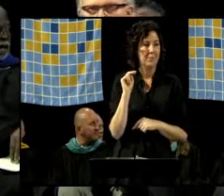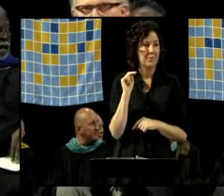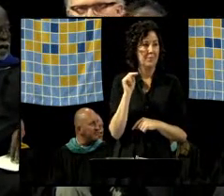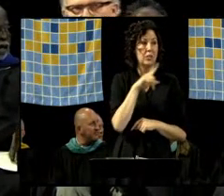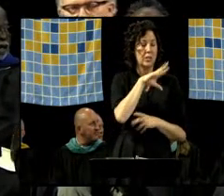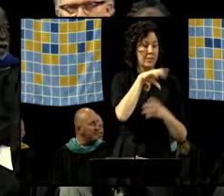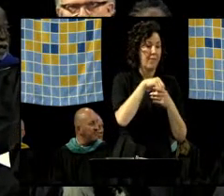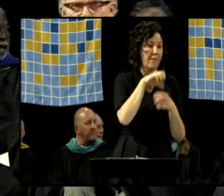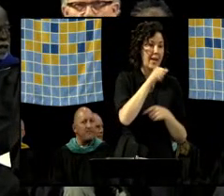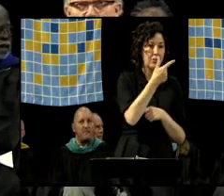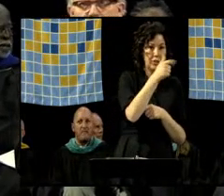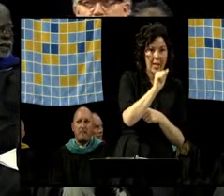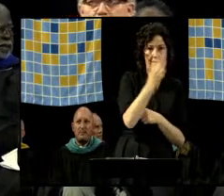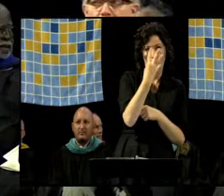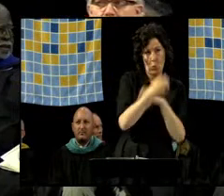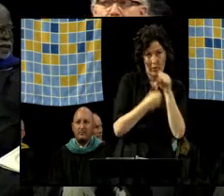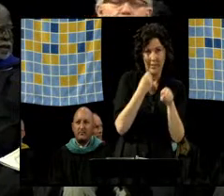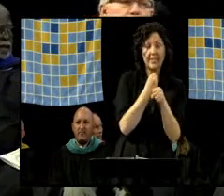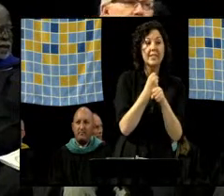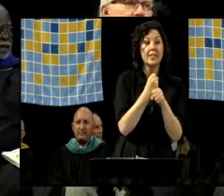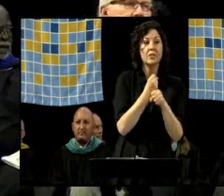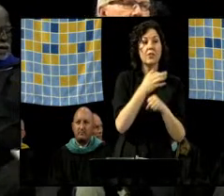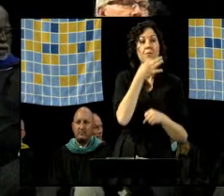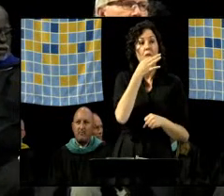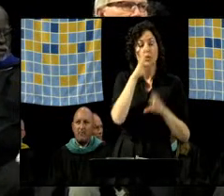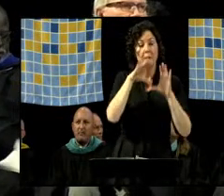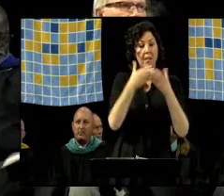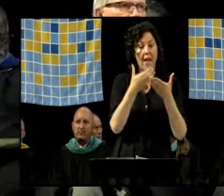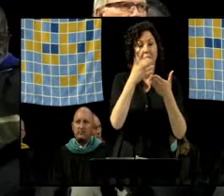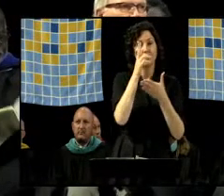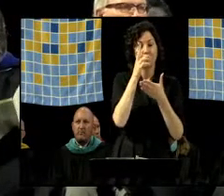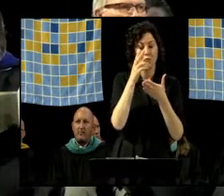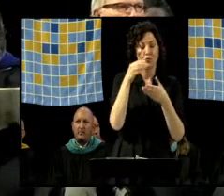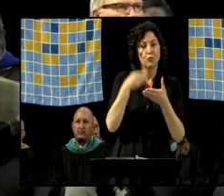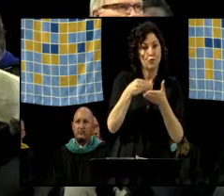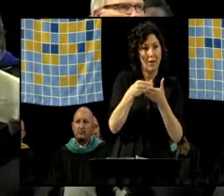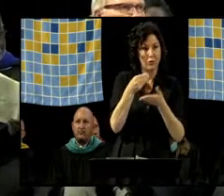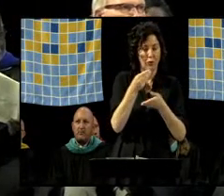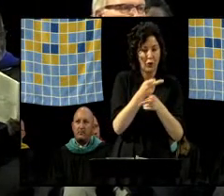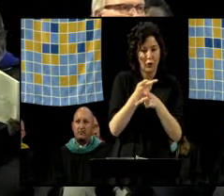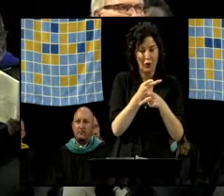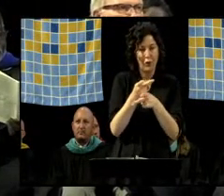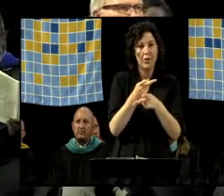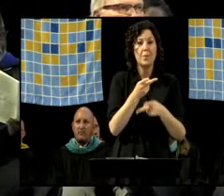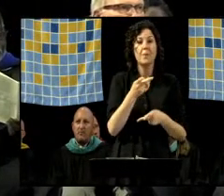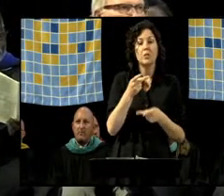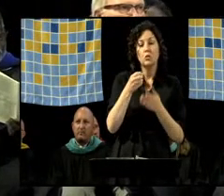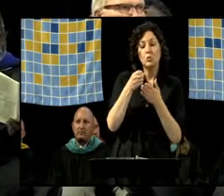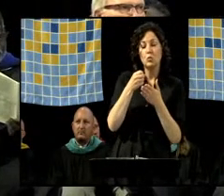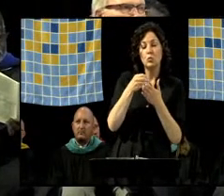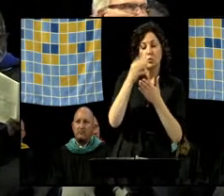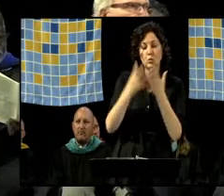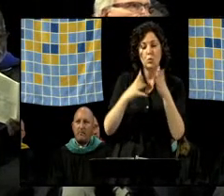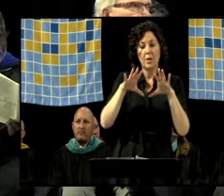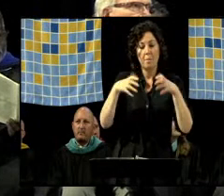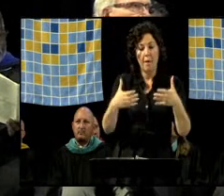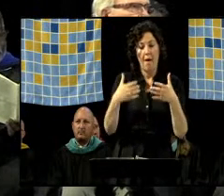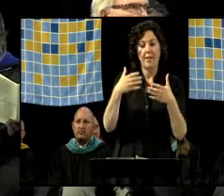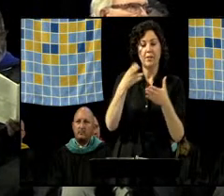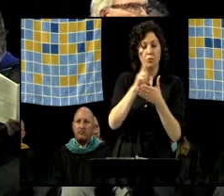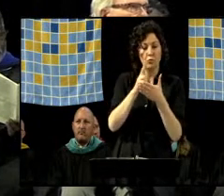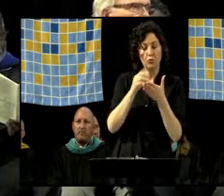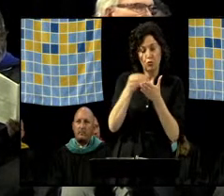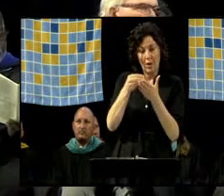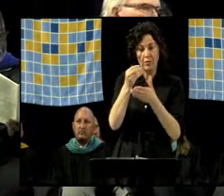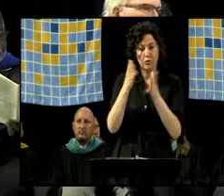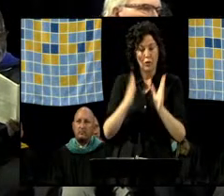Government Association for 4 years as freshman class treasurer, student body vice president, and she is